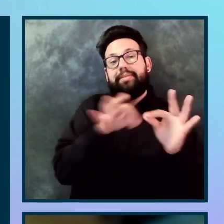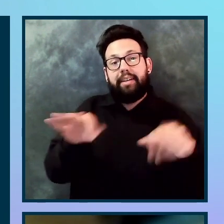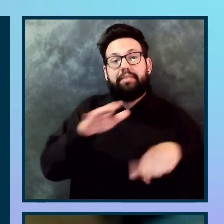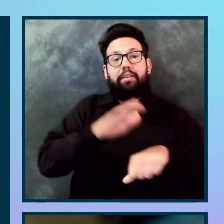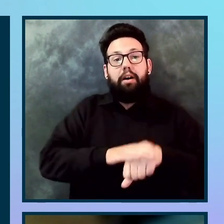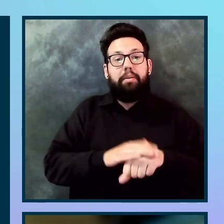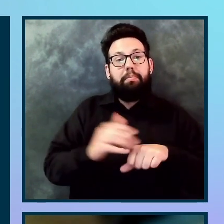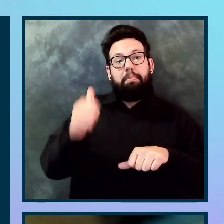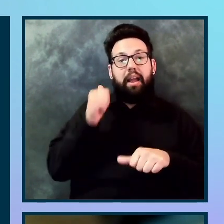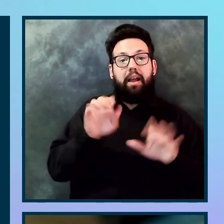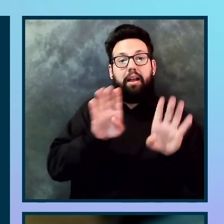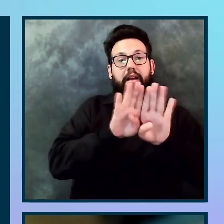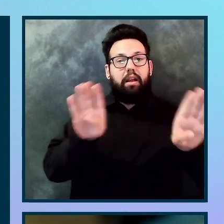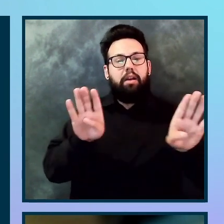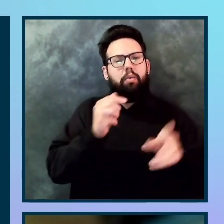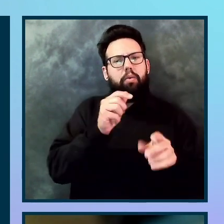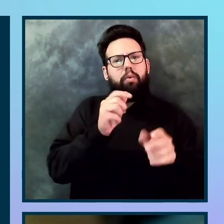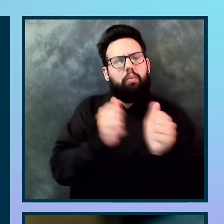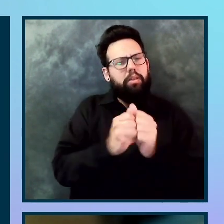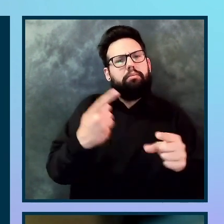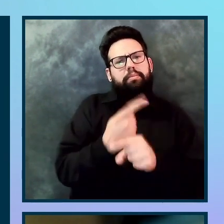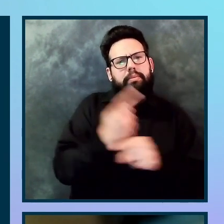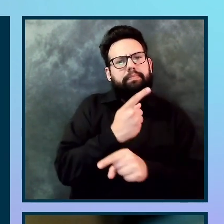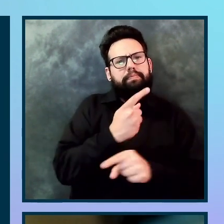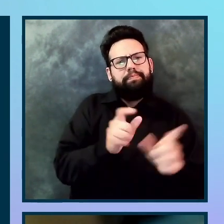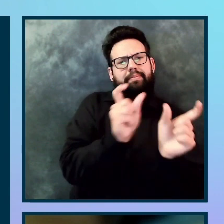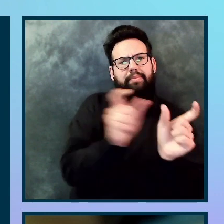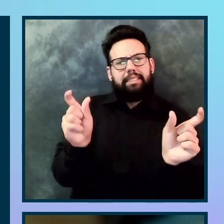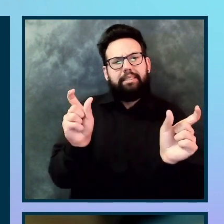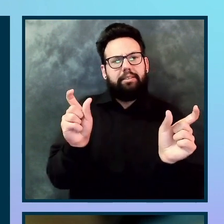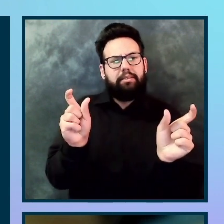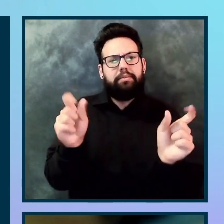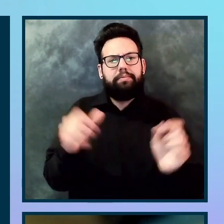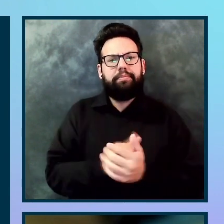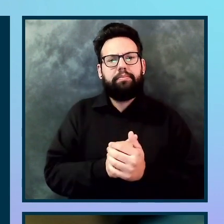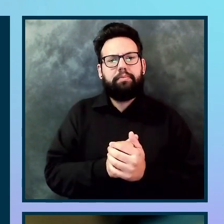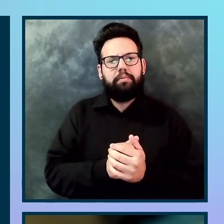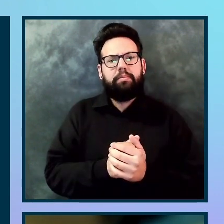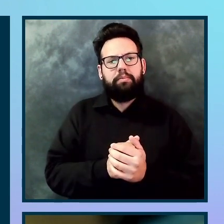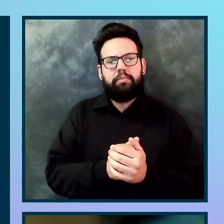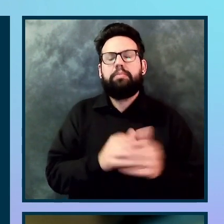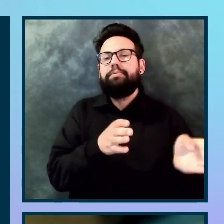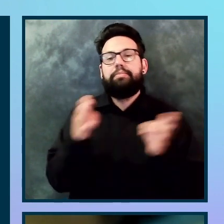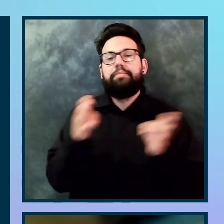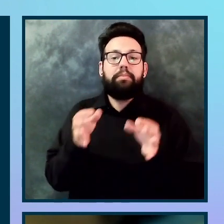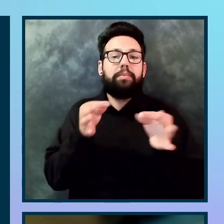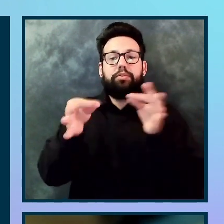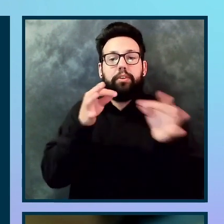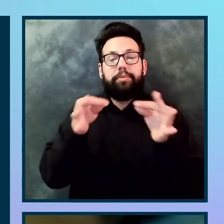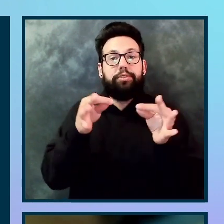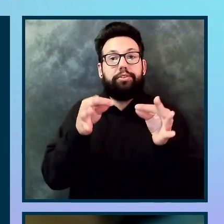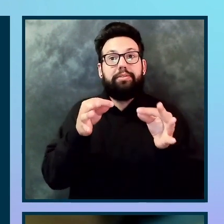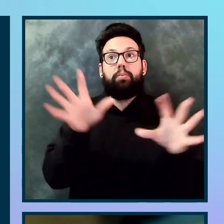meters away, which allows for an easy reading experience. We want to make sure that we have descriptions on our environment or our